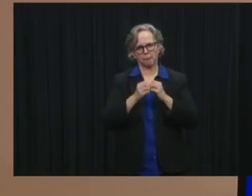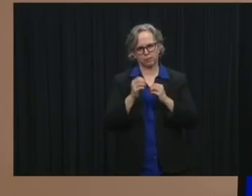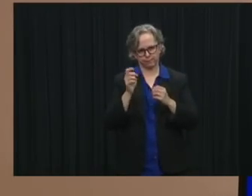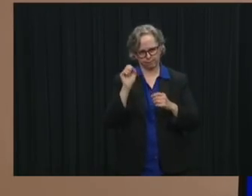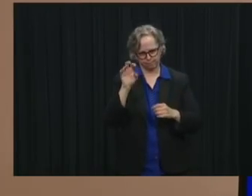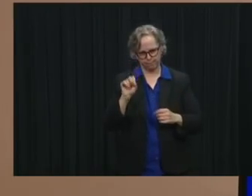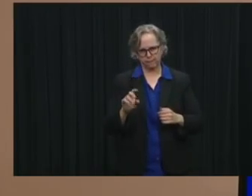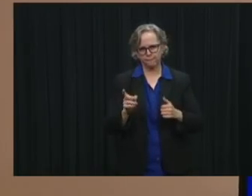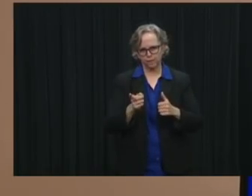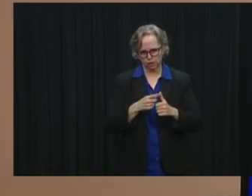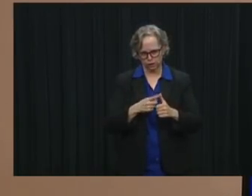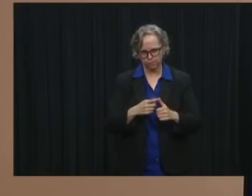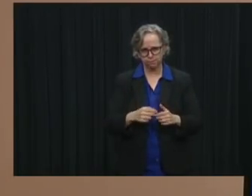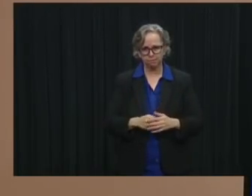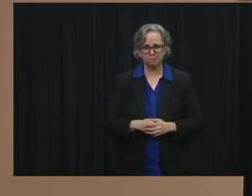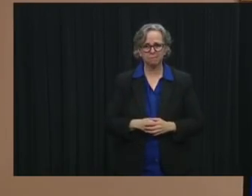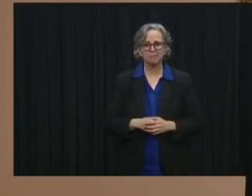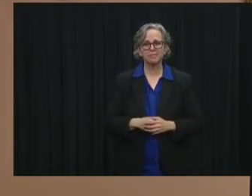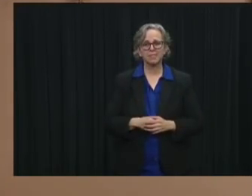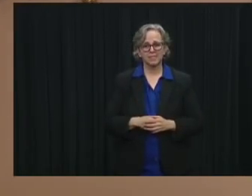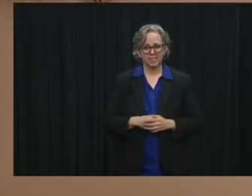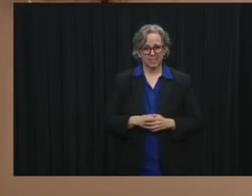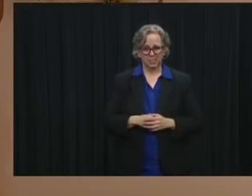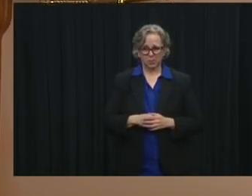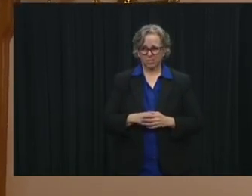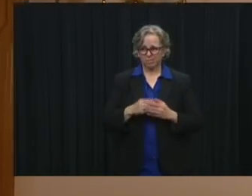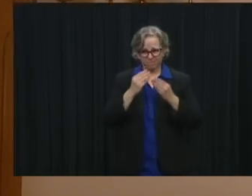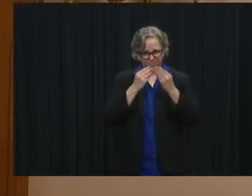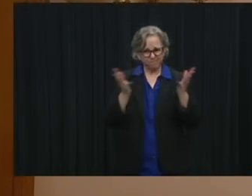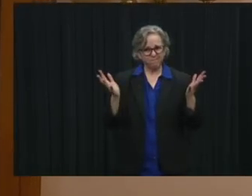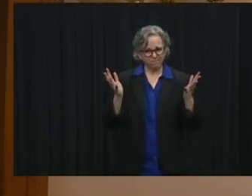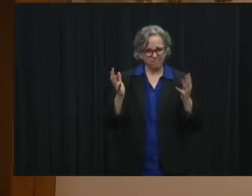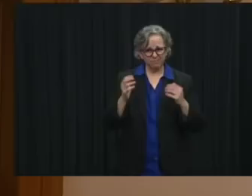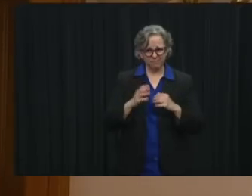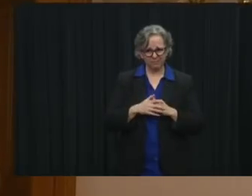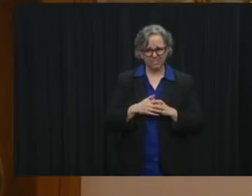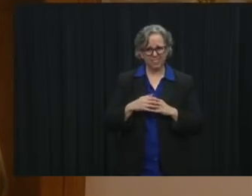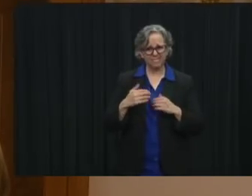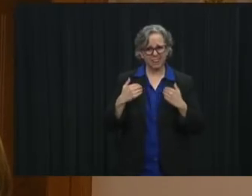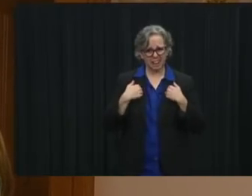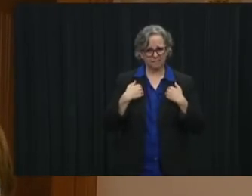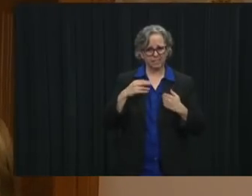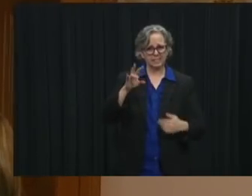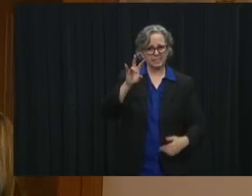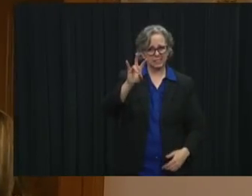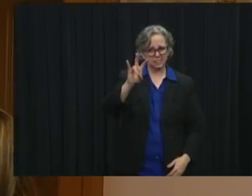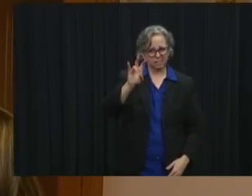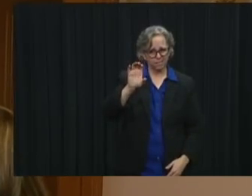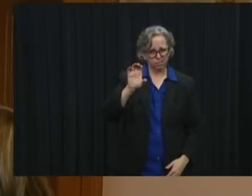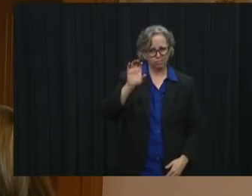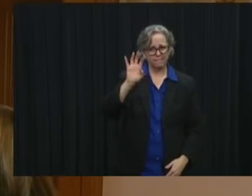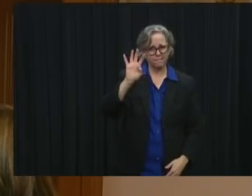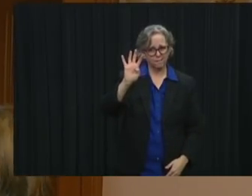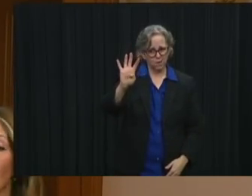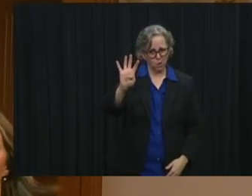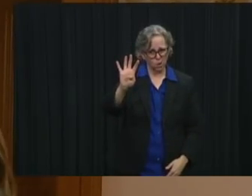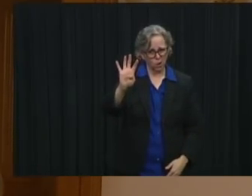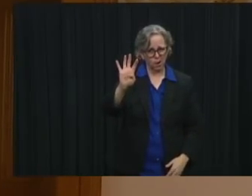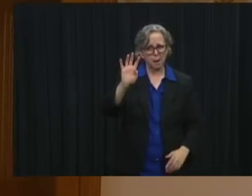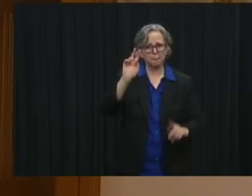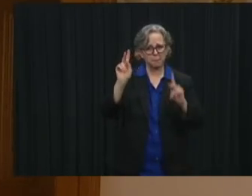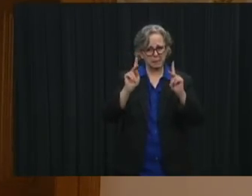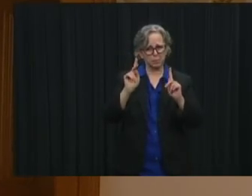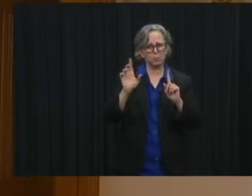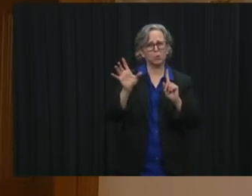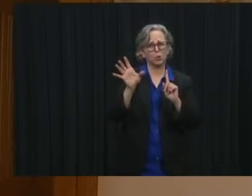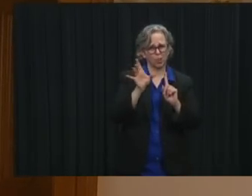start, first of all, by sharing with you that we do have 704 cases at this point.